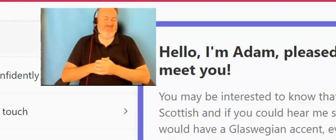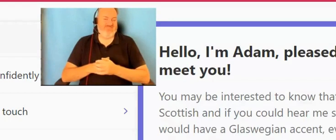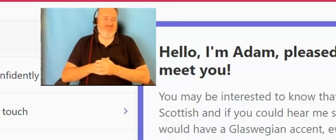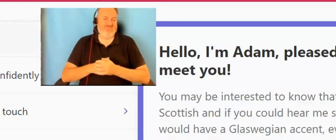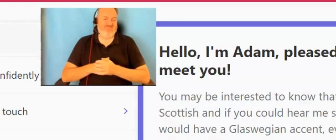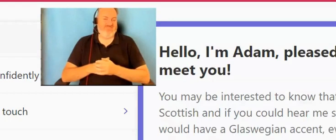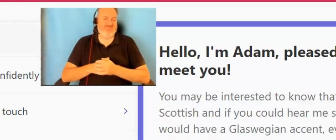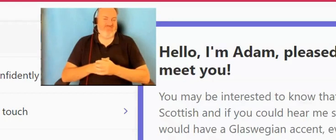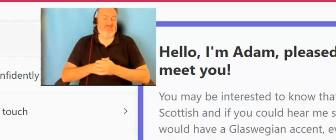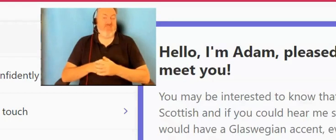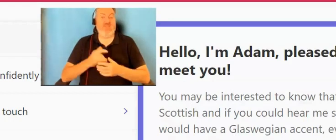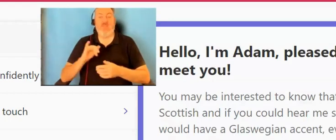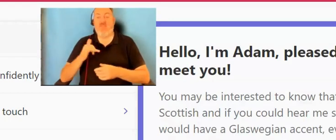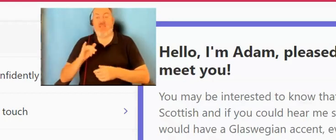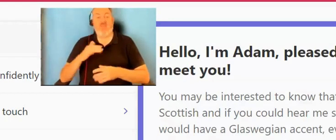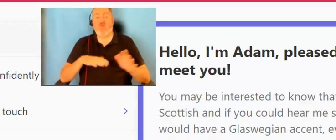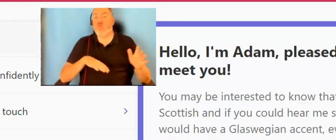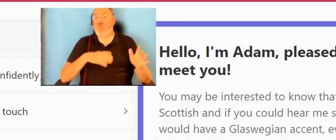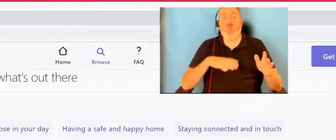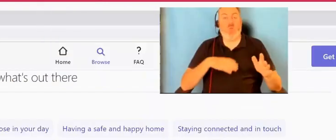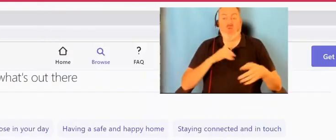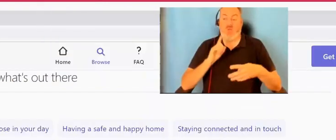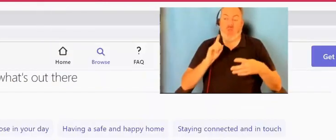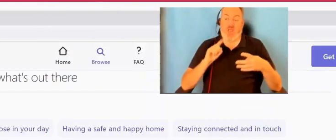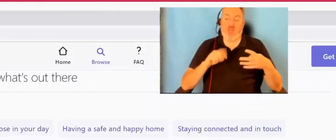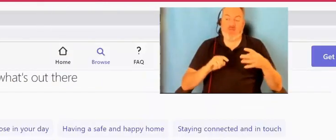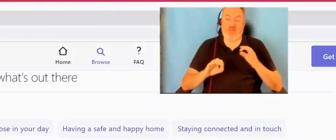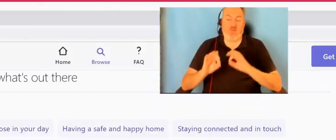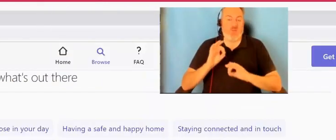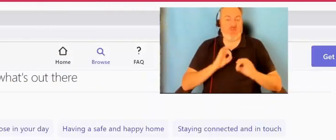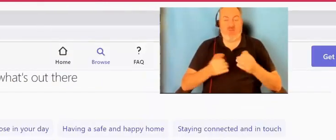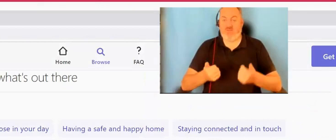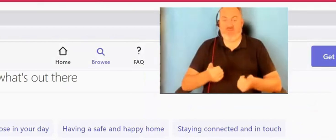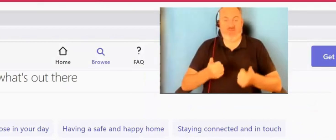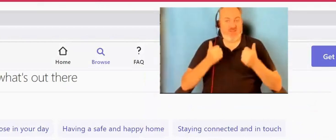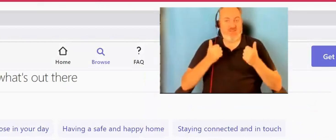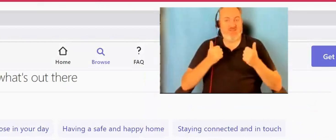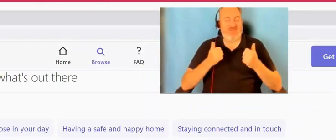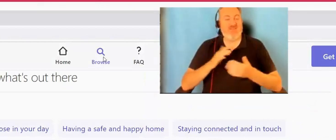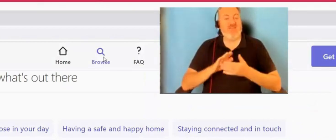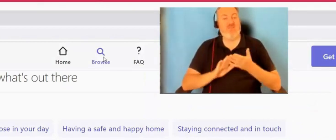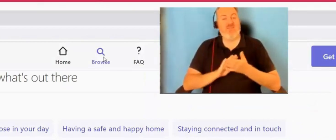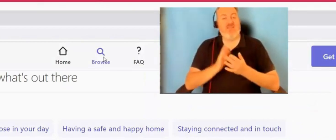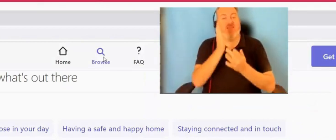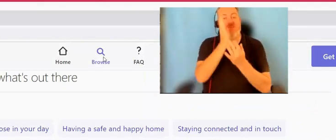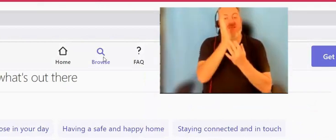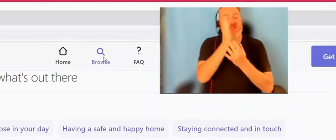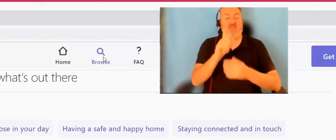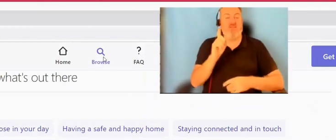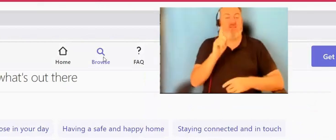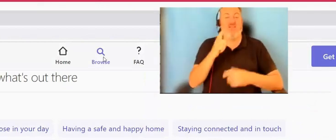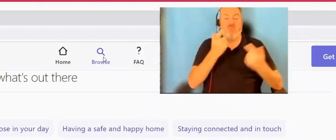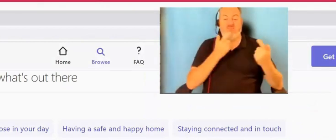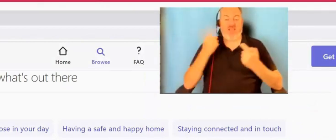What you can also do if you don't want to go through this quiz is on the very middle top of the screen, you can just press